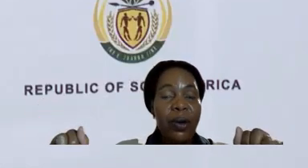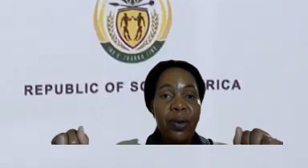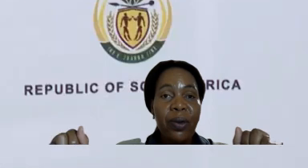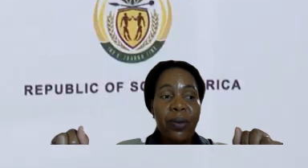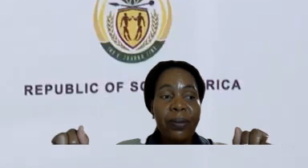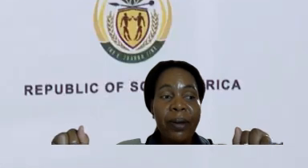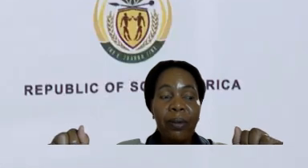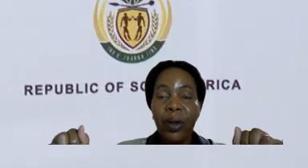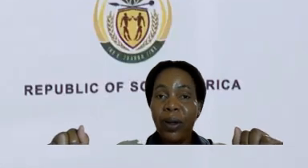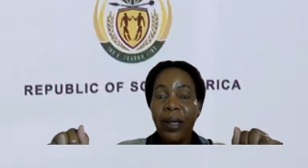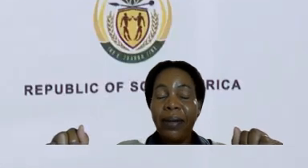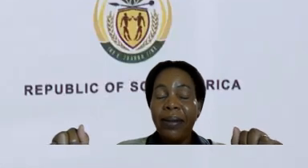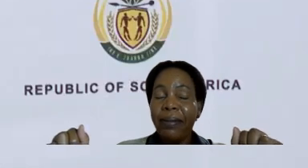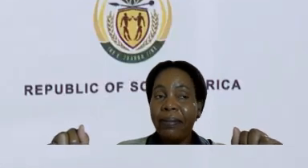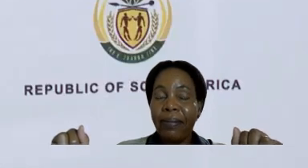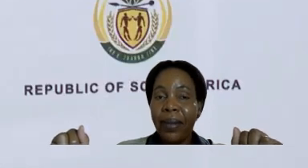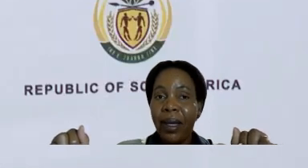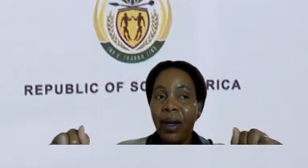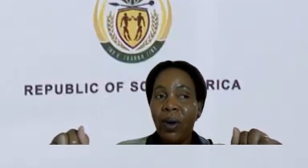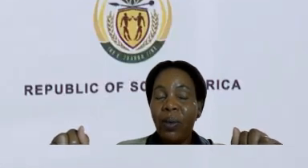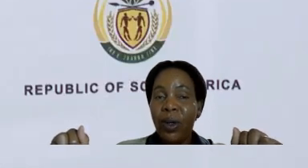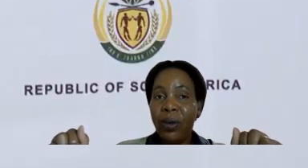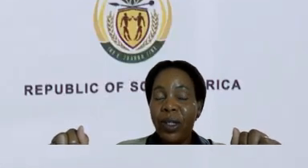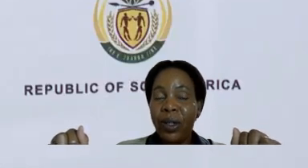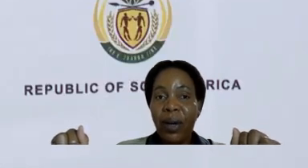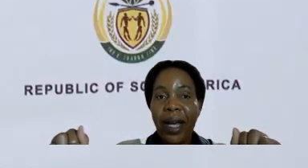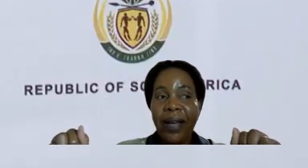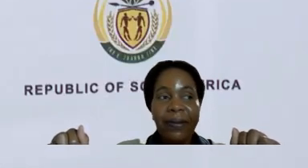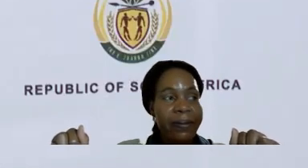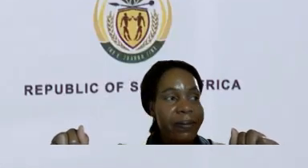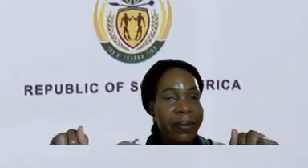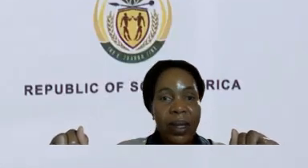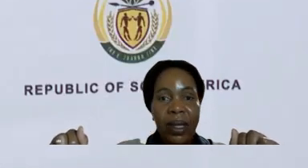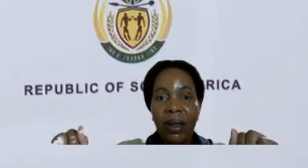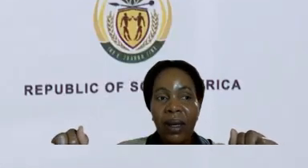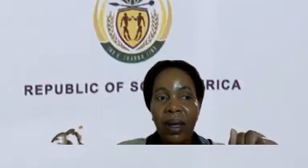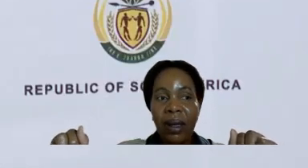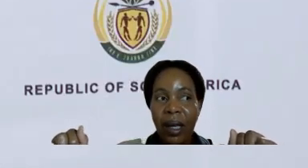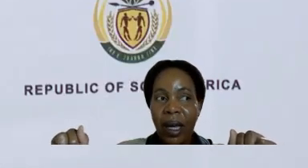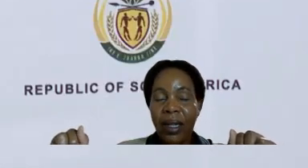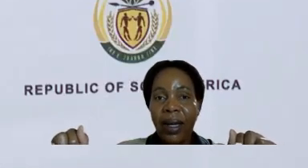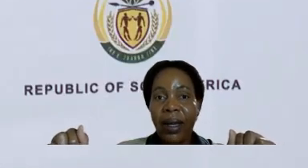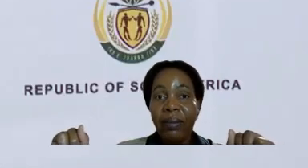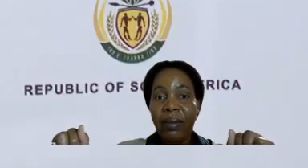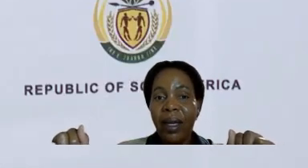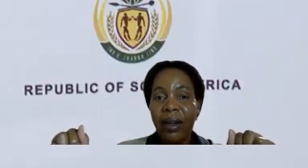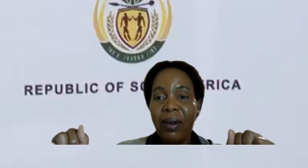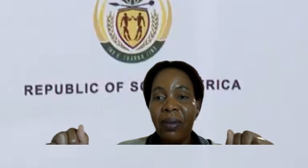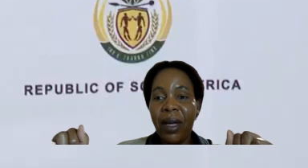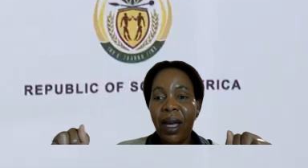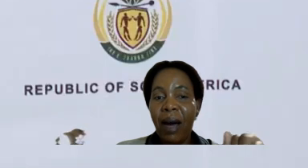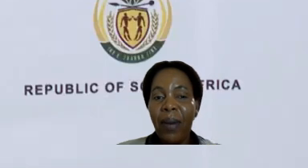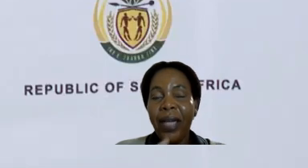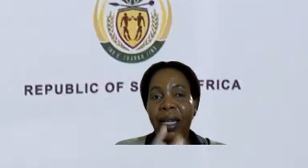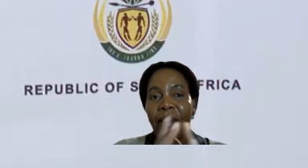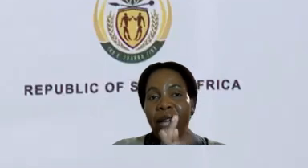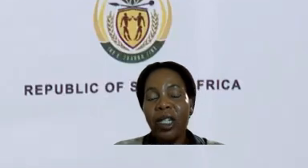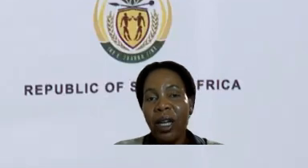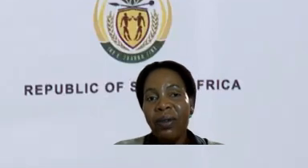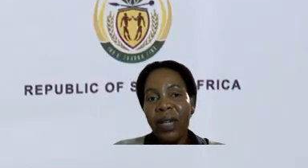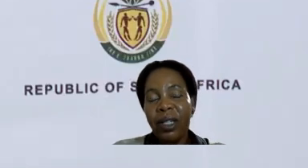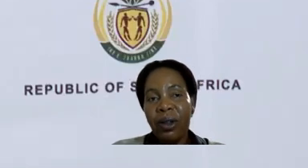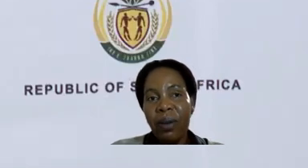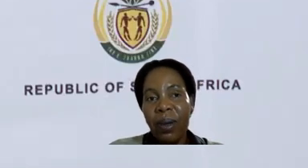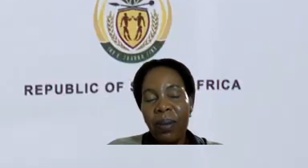Comment below. What do you think? Would you risk your life? Get in there in an abandoned